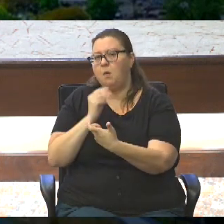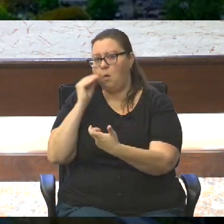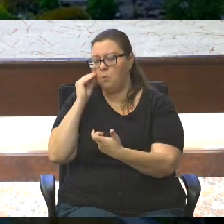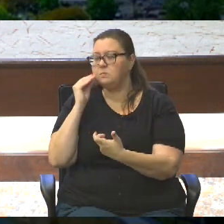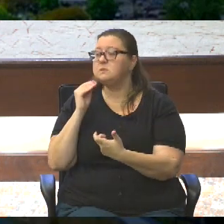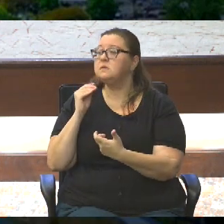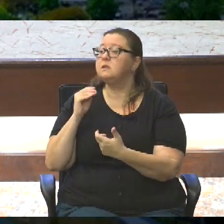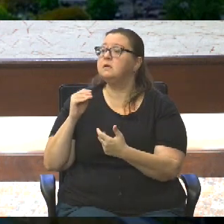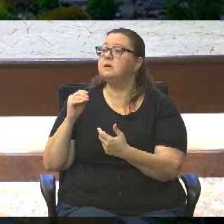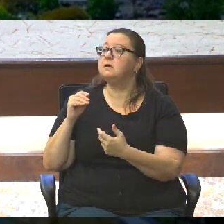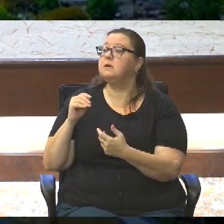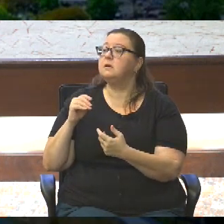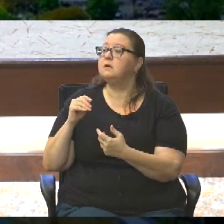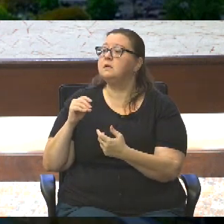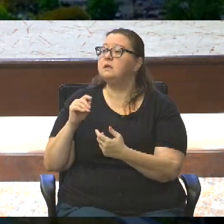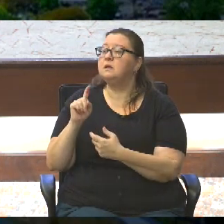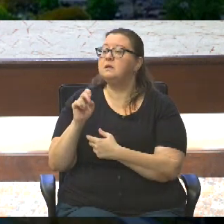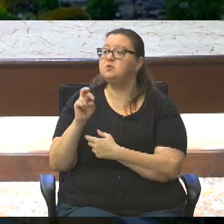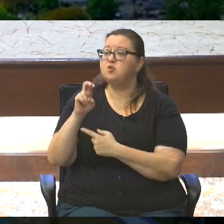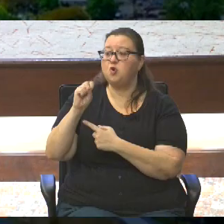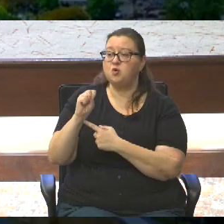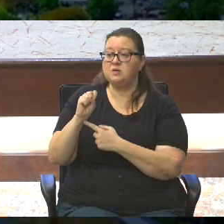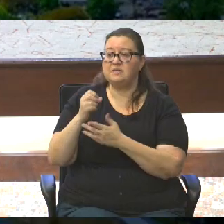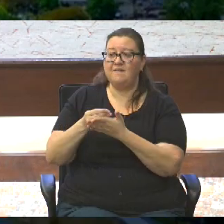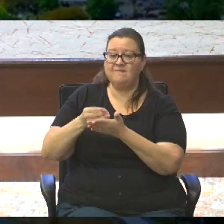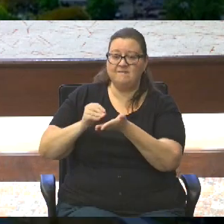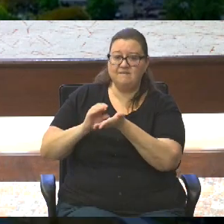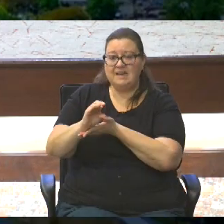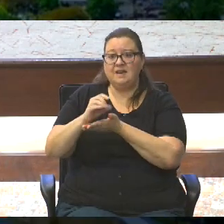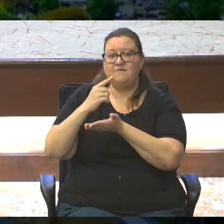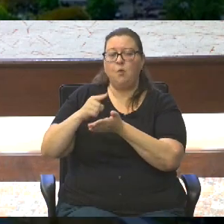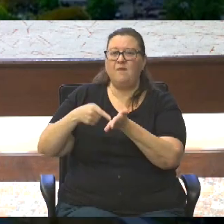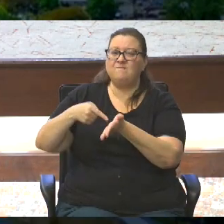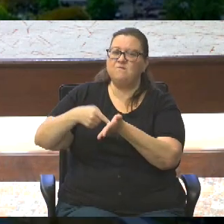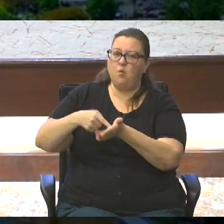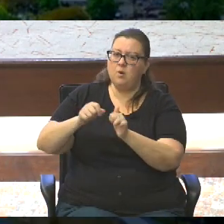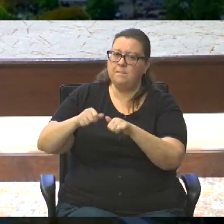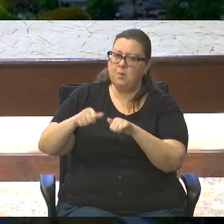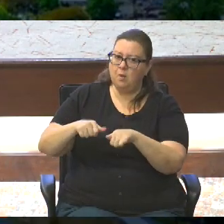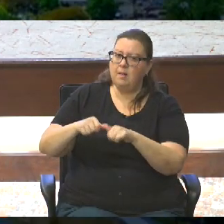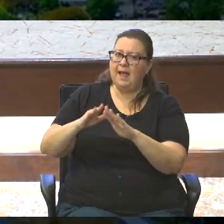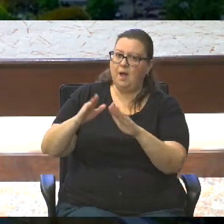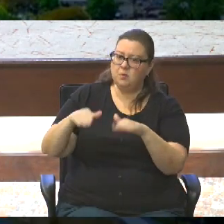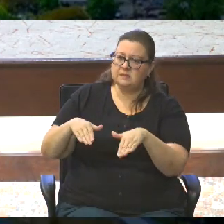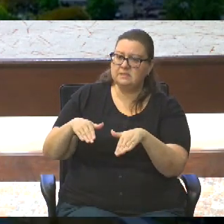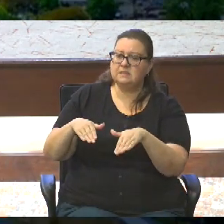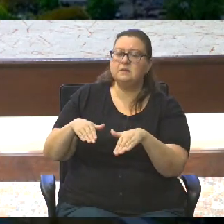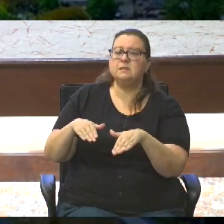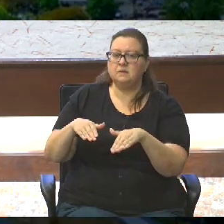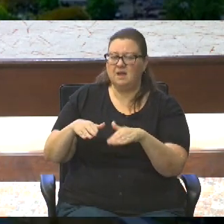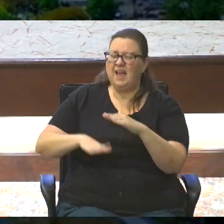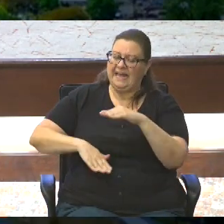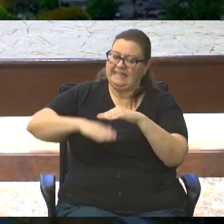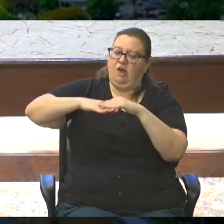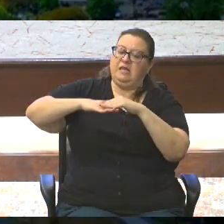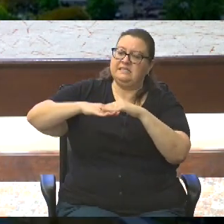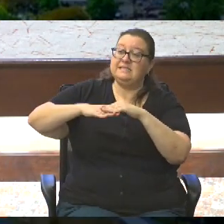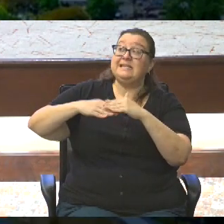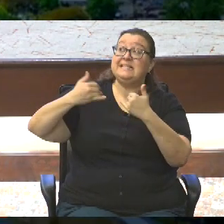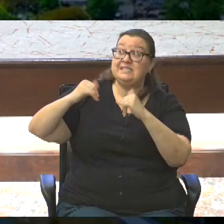fully exhaust the TERS funding for affordable housing in TIF 4, or TERS 4, but we do still have $2.5